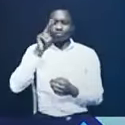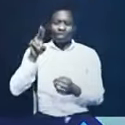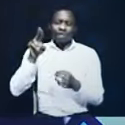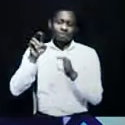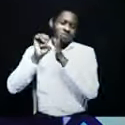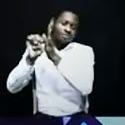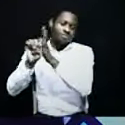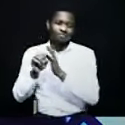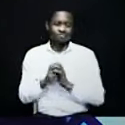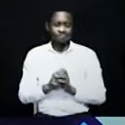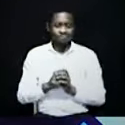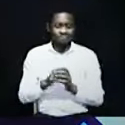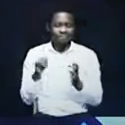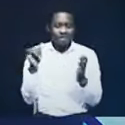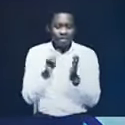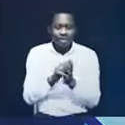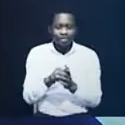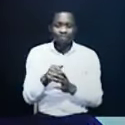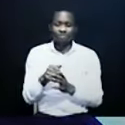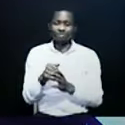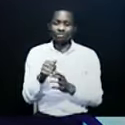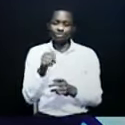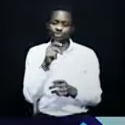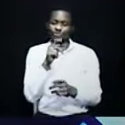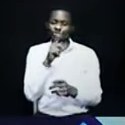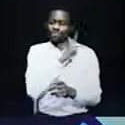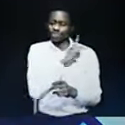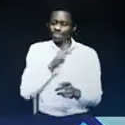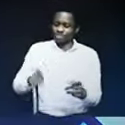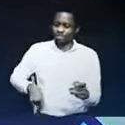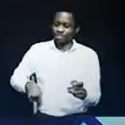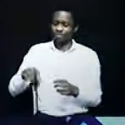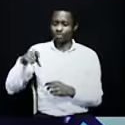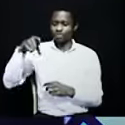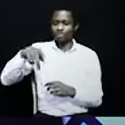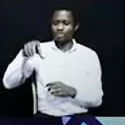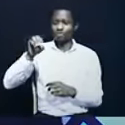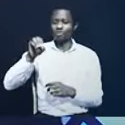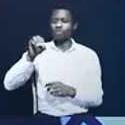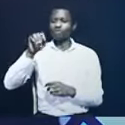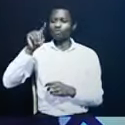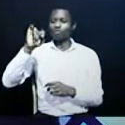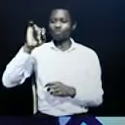day, he refused to go to bed with her